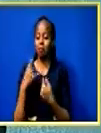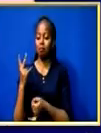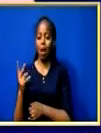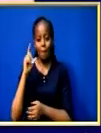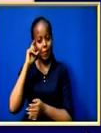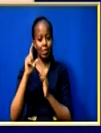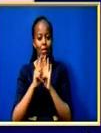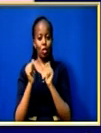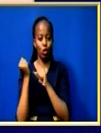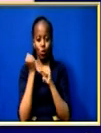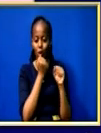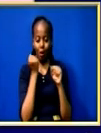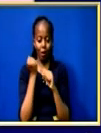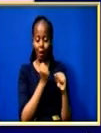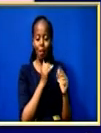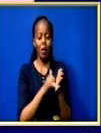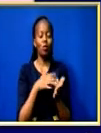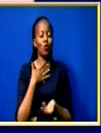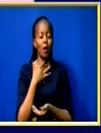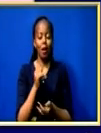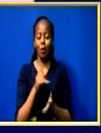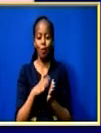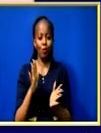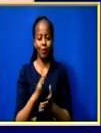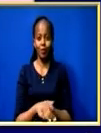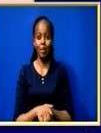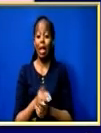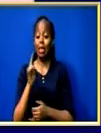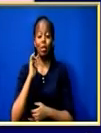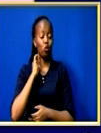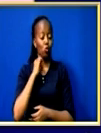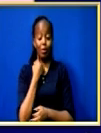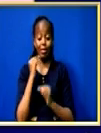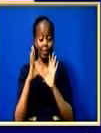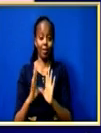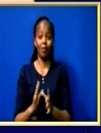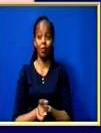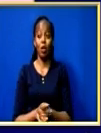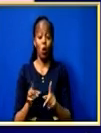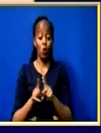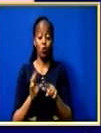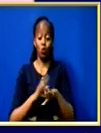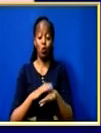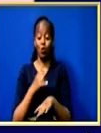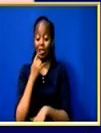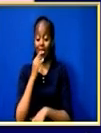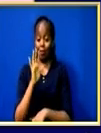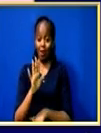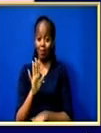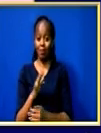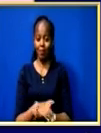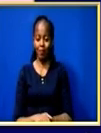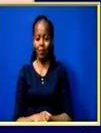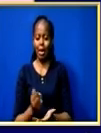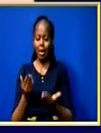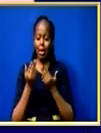There's Yeah. the sugar cane The sugar cane. that you love most. So what is Sugar it? cane is sweet, Malimu. And it's also good. It's also very good for. What is it